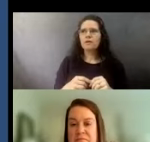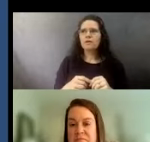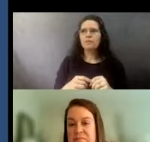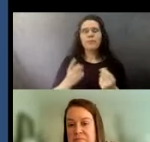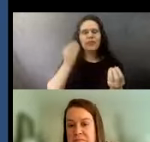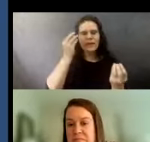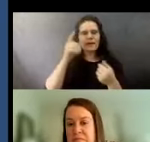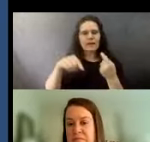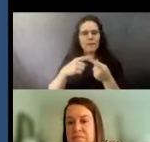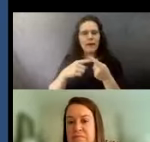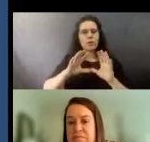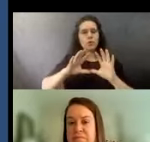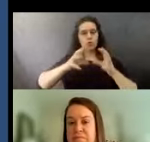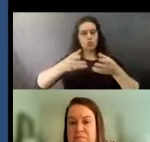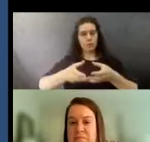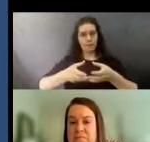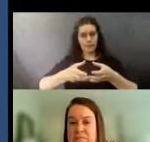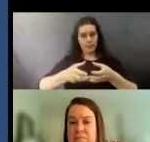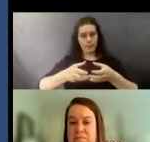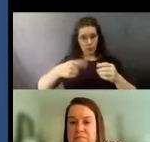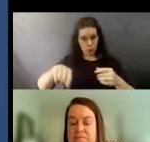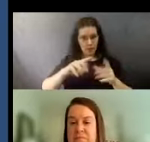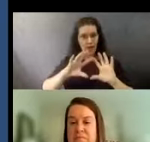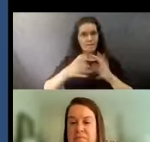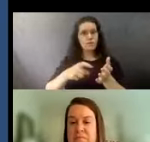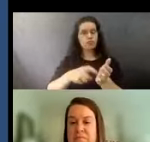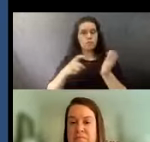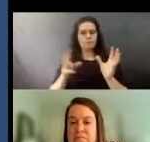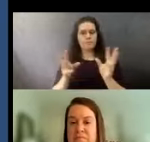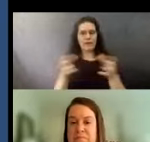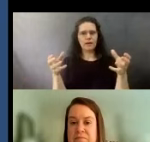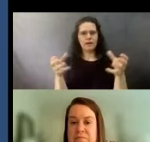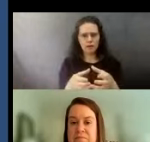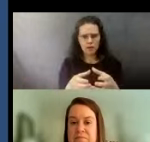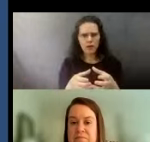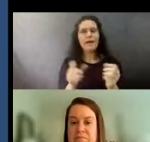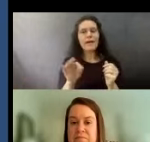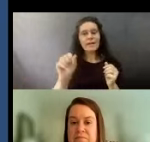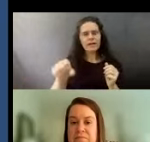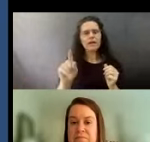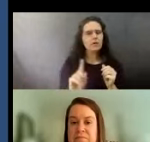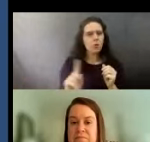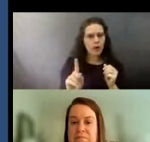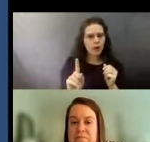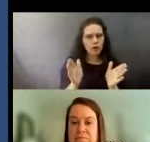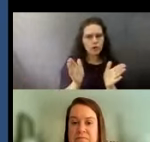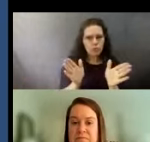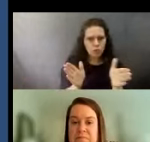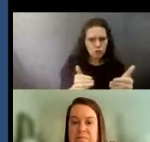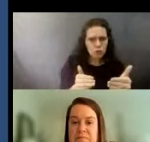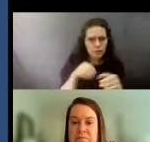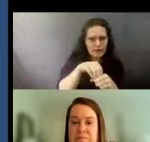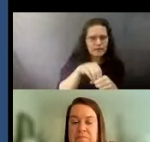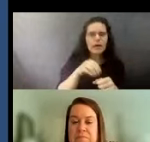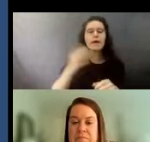considerations around groups. Are you going to have any group meetings? And if so, where are they going to be? Will they be inside? Will they